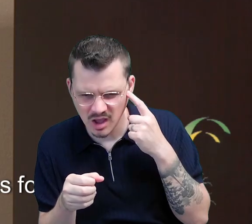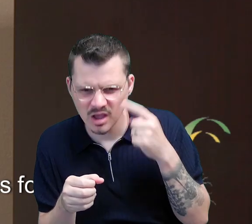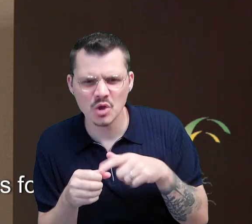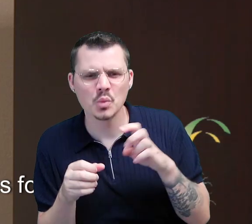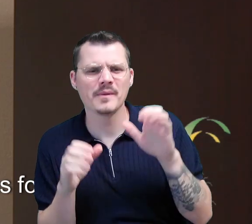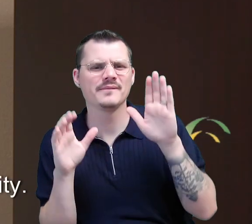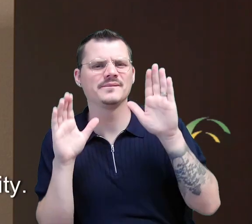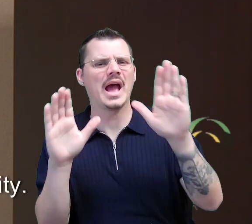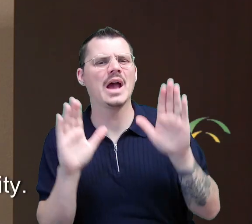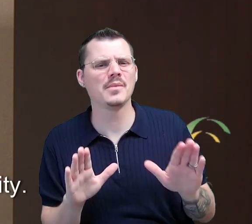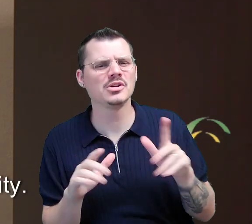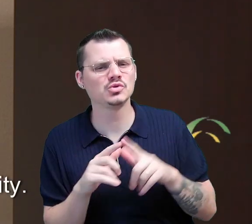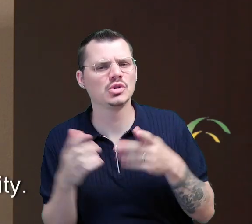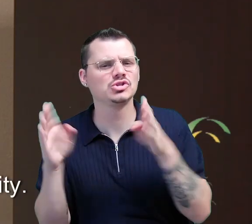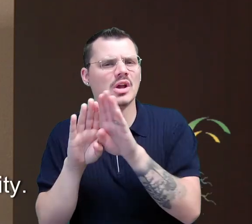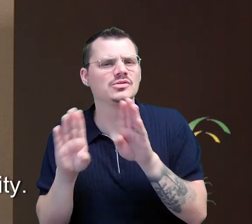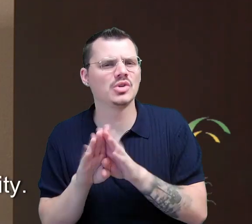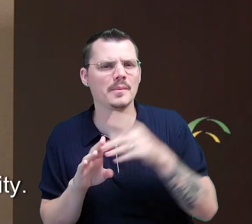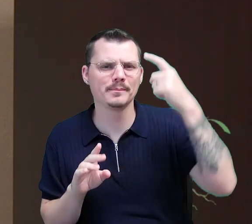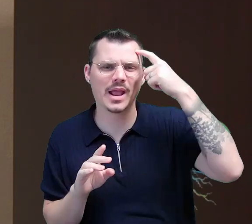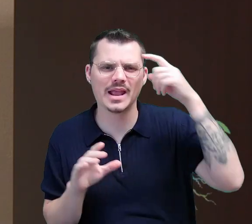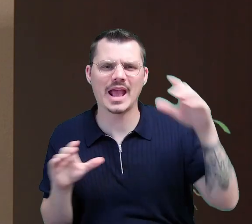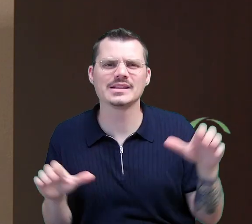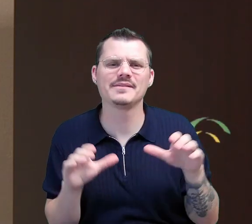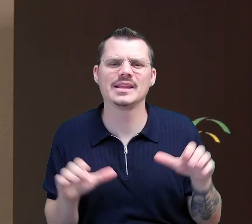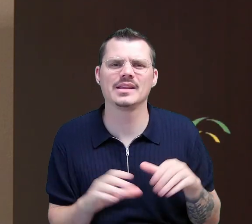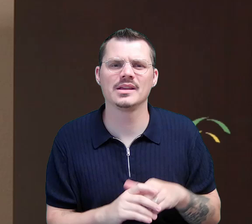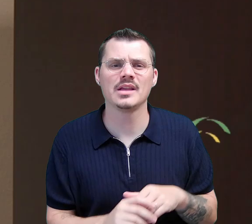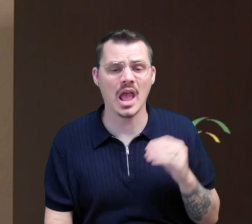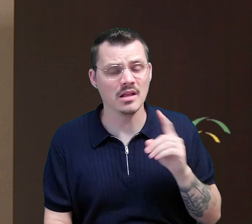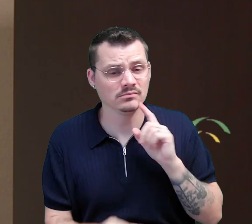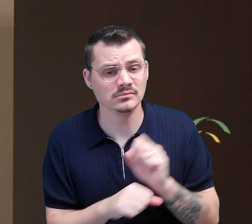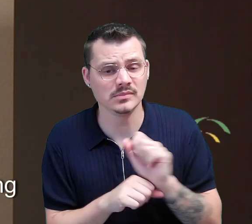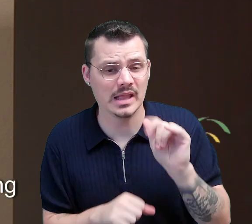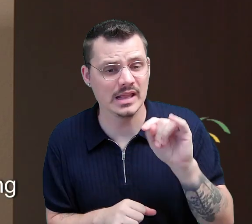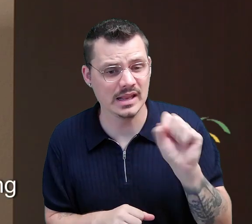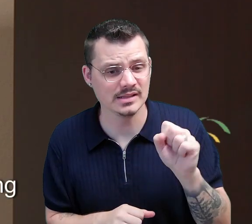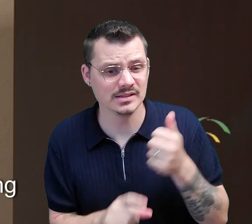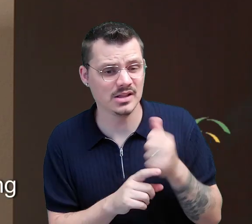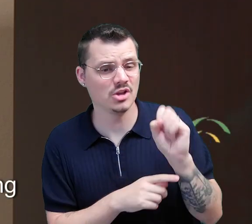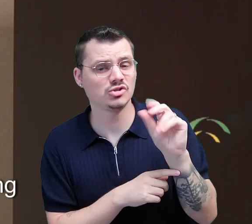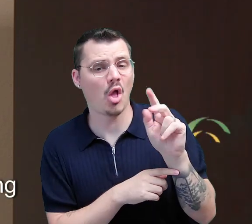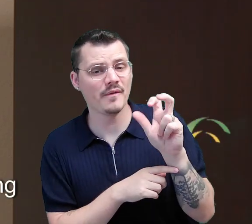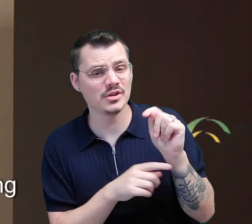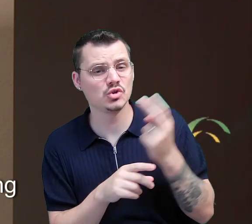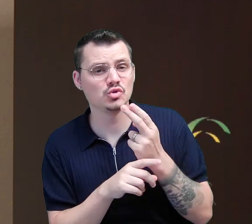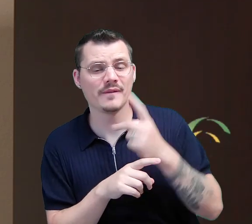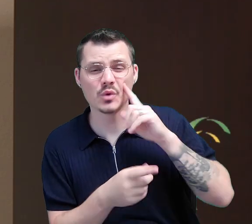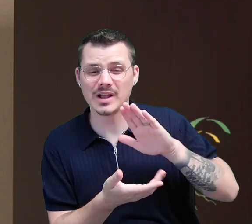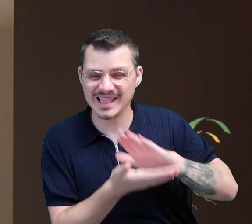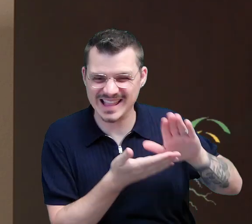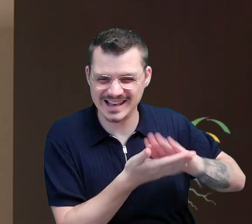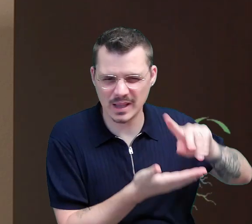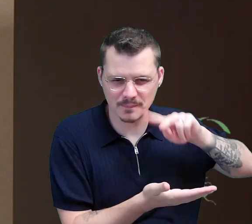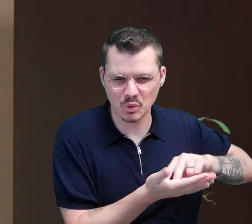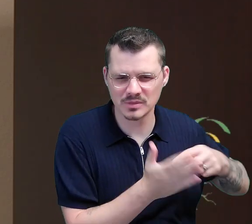would be fabulous for shutting down excessive brain activity. And in fact, it is. It's a solvent that's used for cleaning